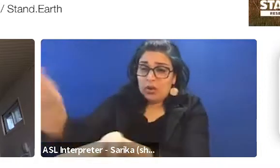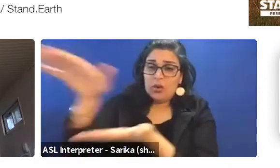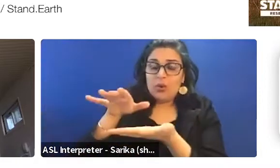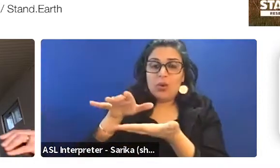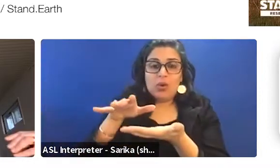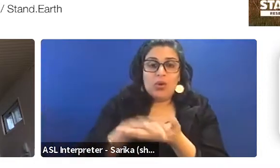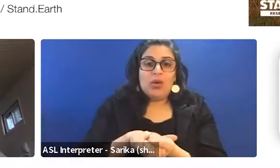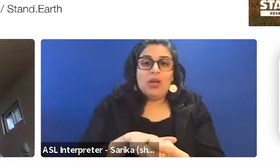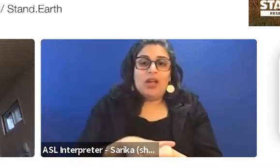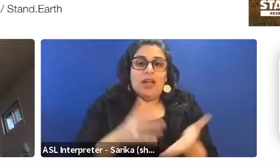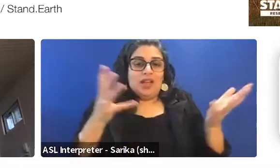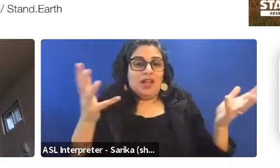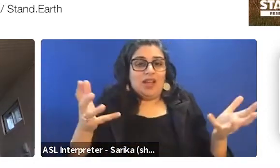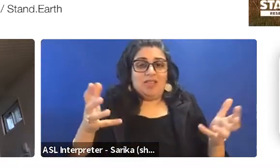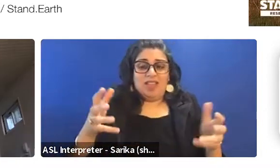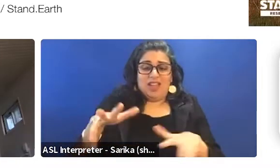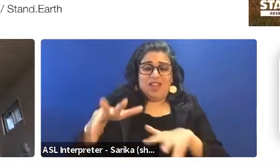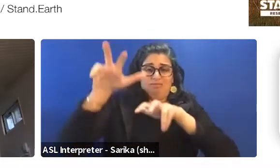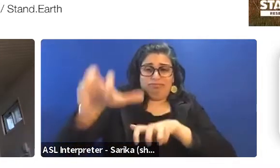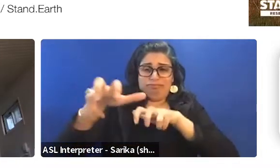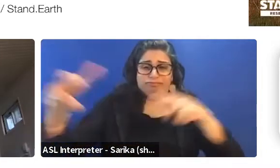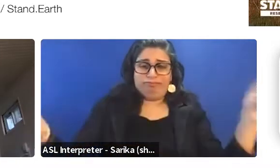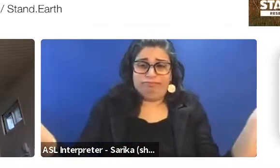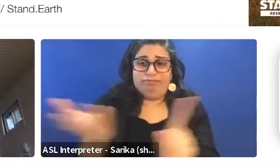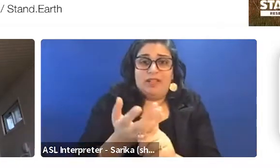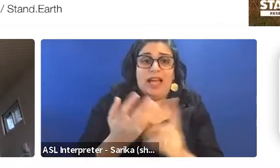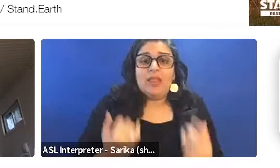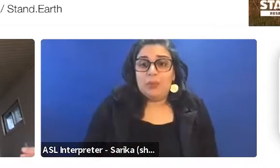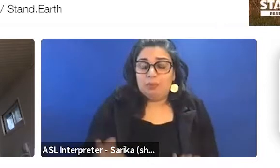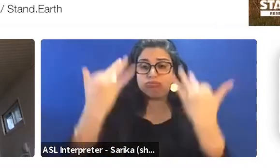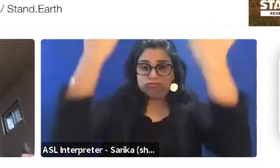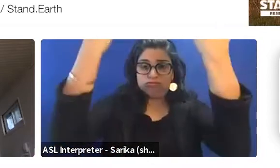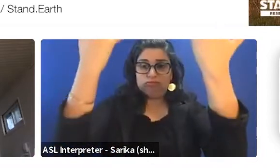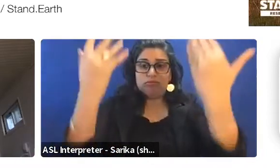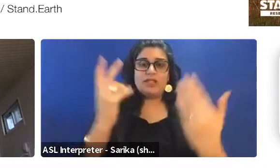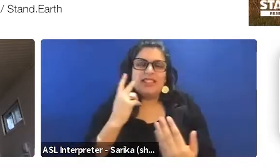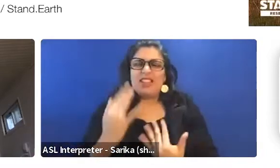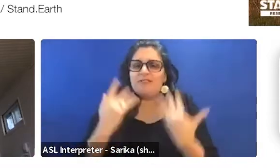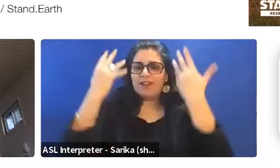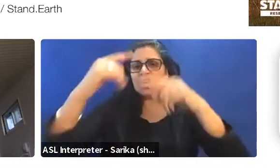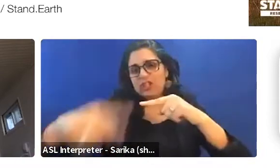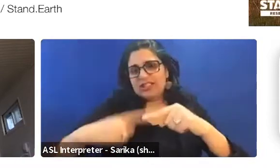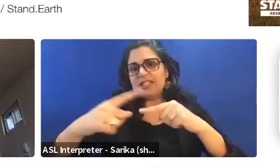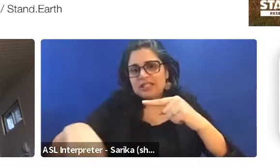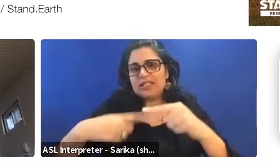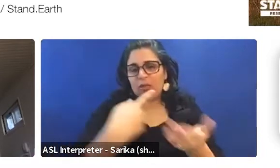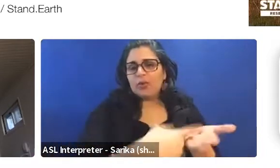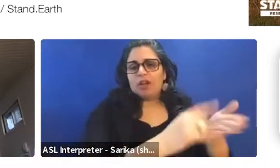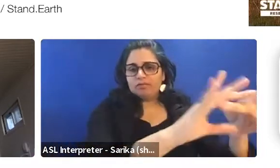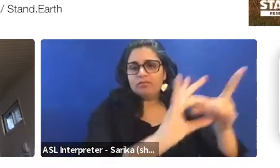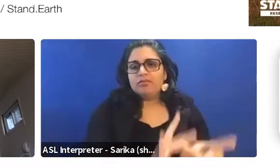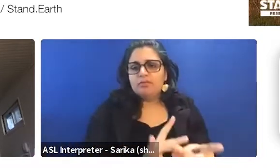big chains, tractors, just put it all down and burn it. That's where you see the fire seasons and all those conversations that global